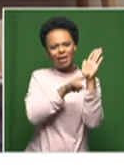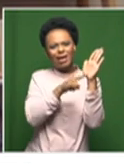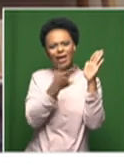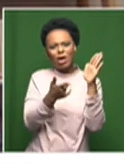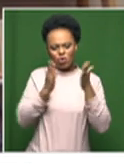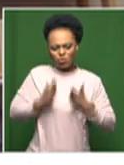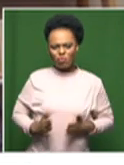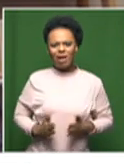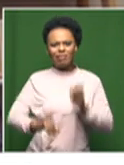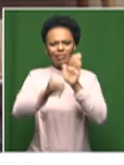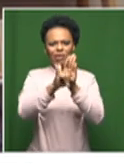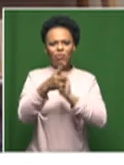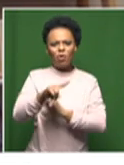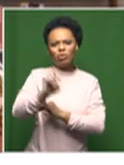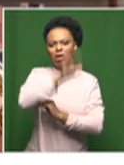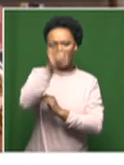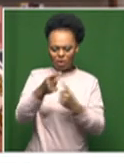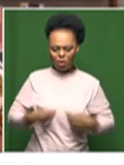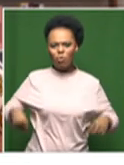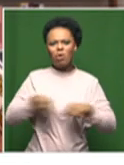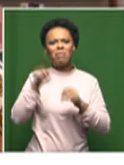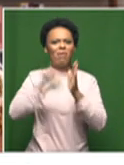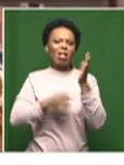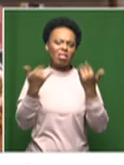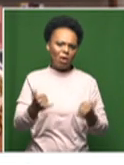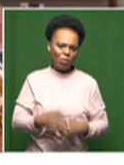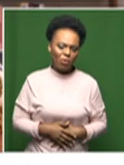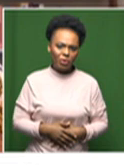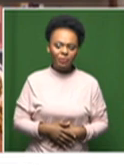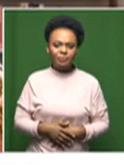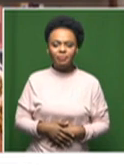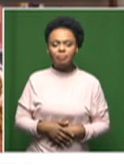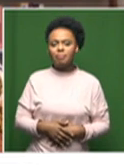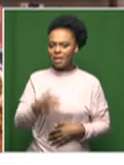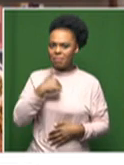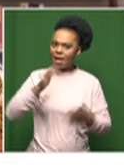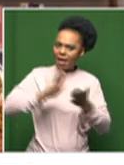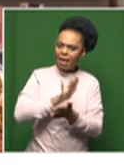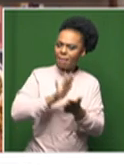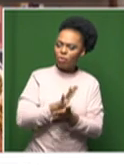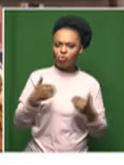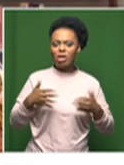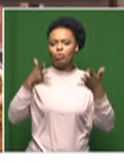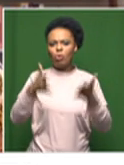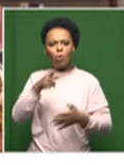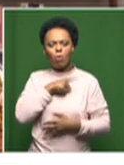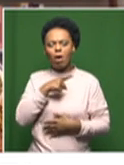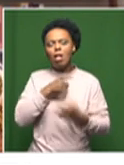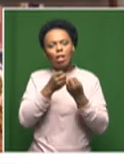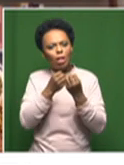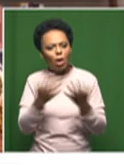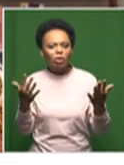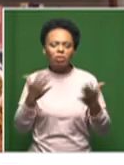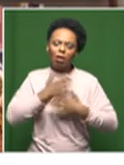dignity for all South Africans. Mm. And I'm glad you started there, because we do have a lot to be